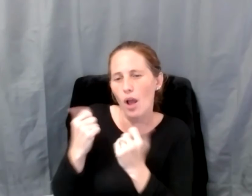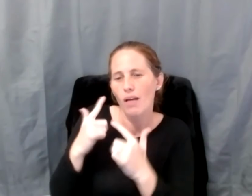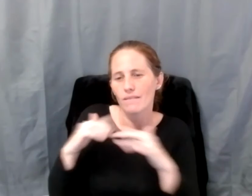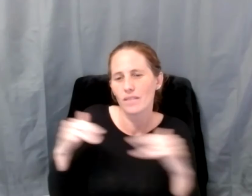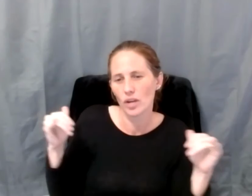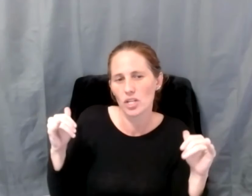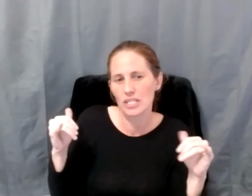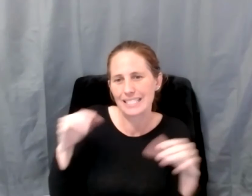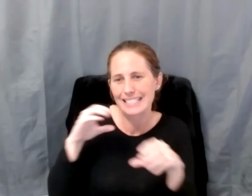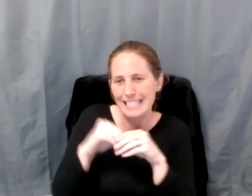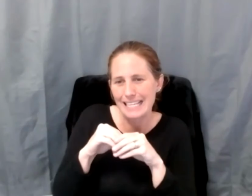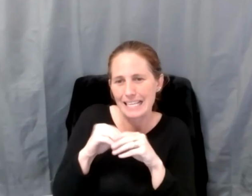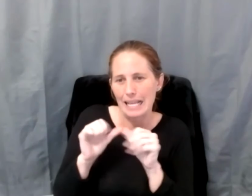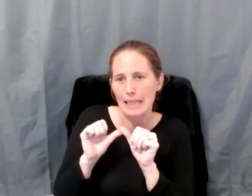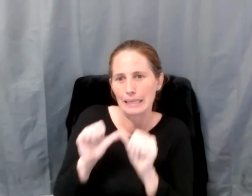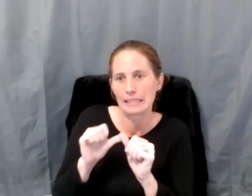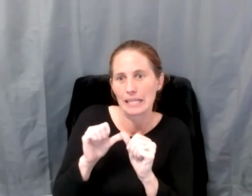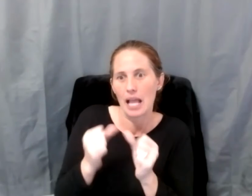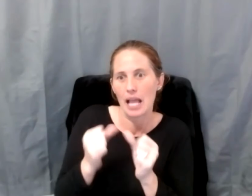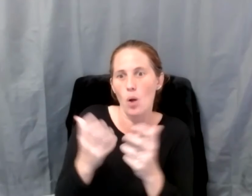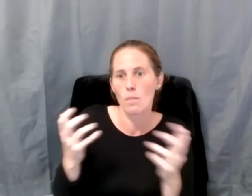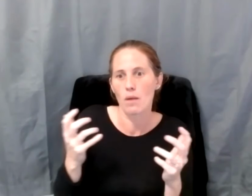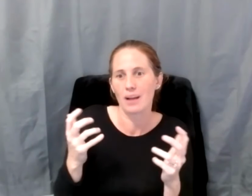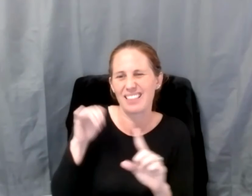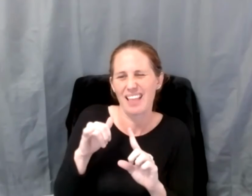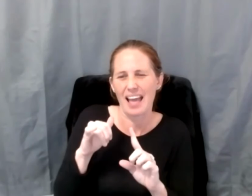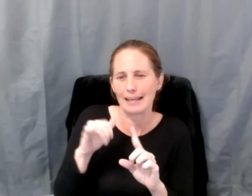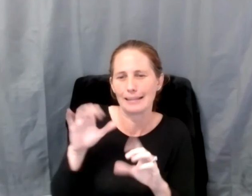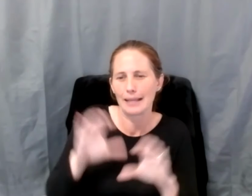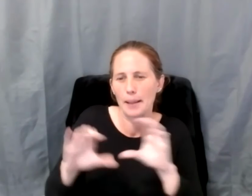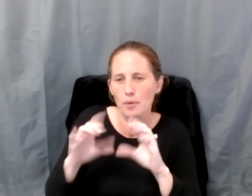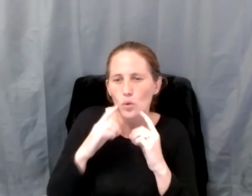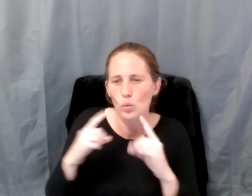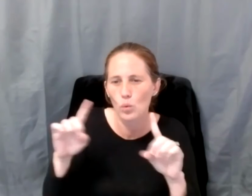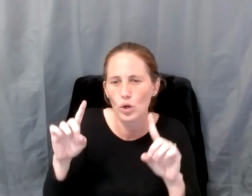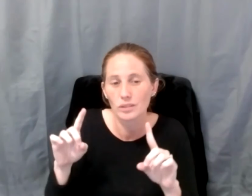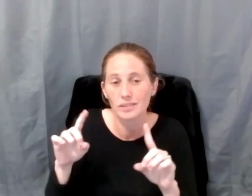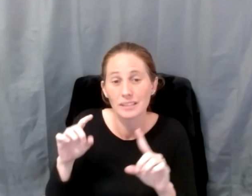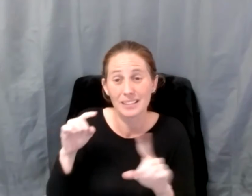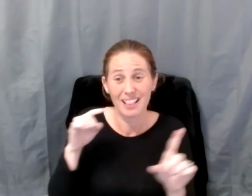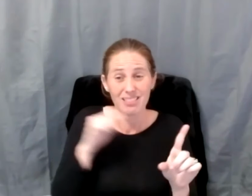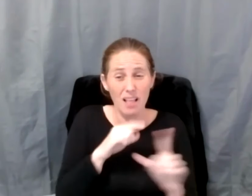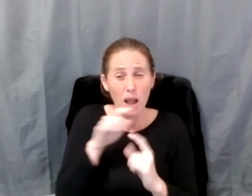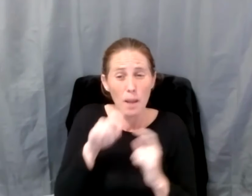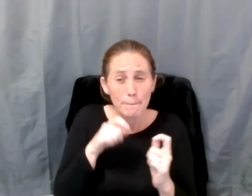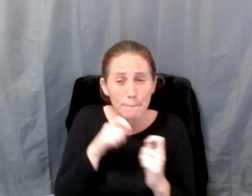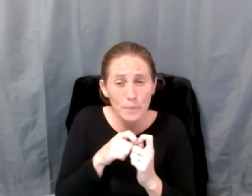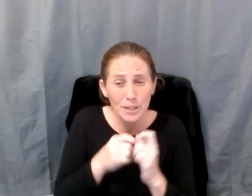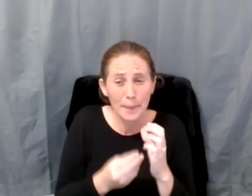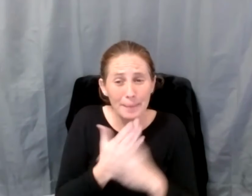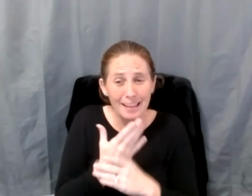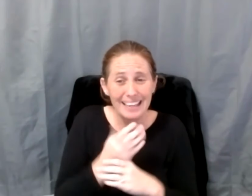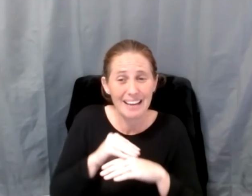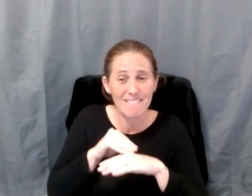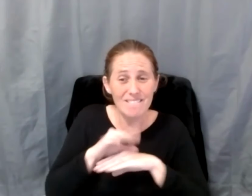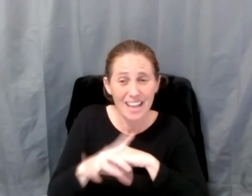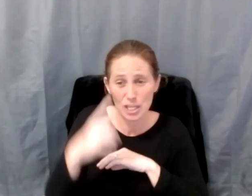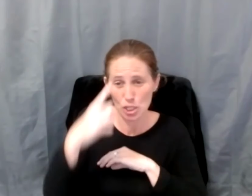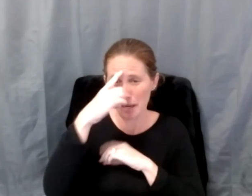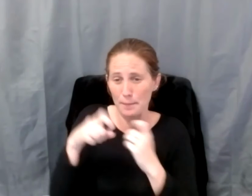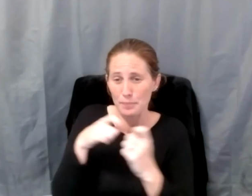in the extent to which the active agent, um, works. So it's a really particular plant. affects the brain in a particular way.